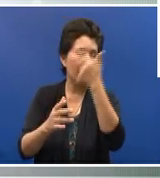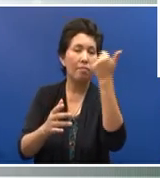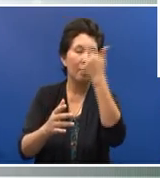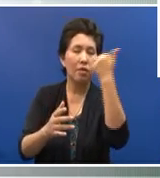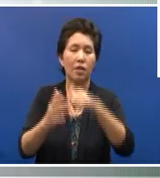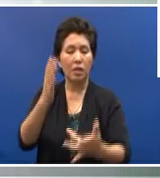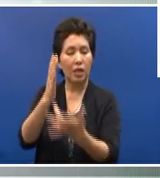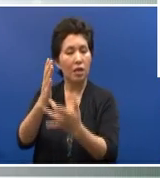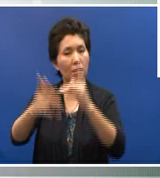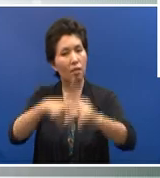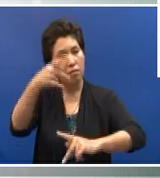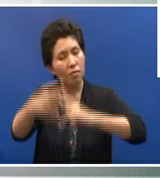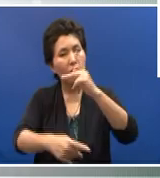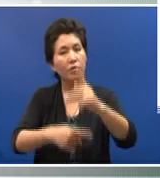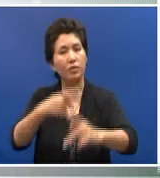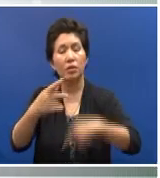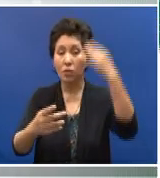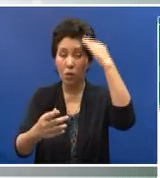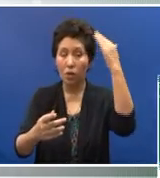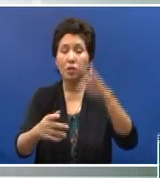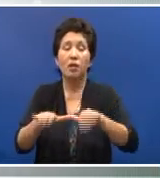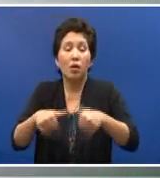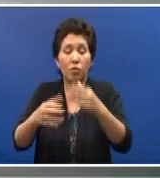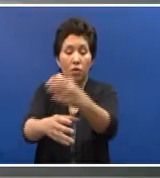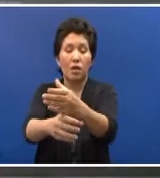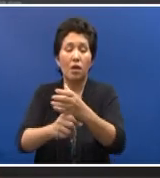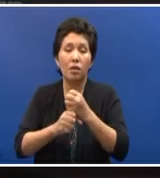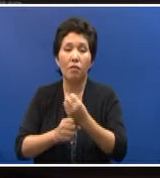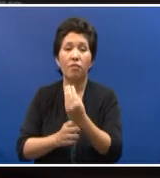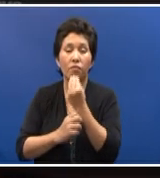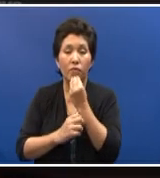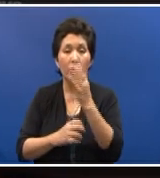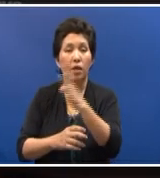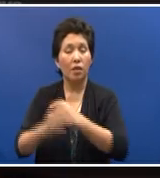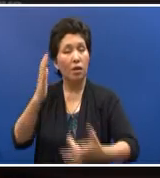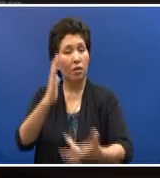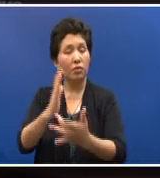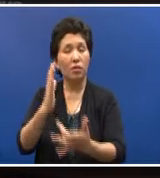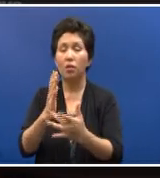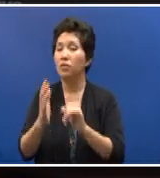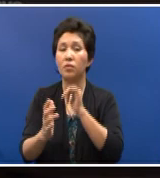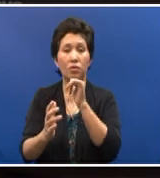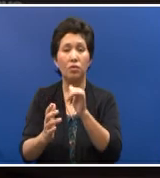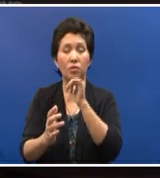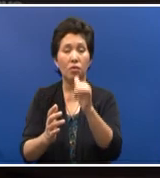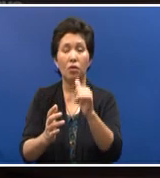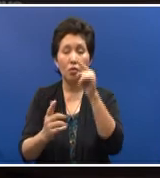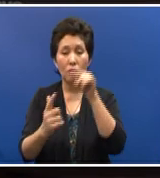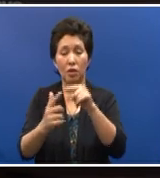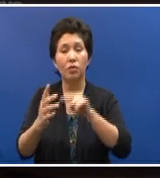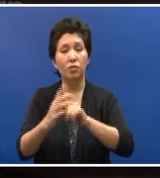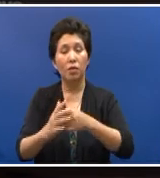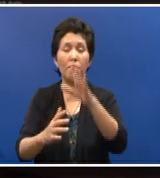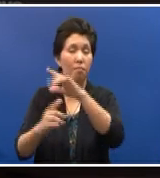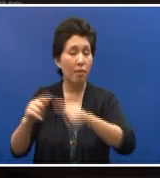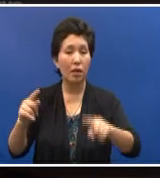technical process, knowledge, and also tools. Okay, so technology is not only referring to the tools, but it